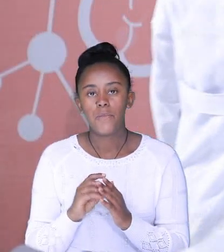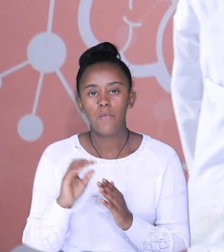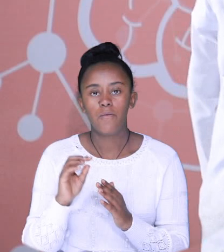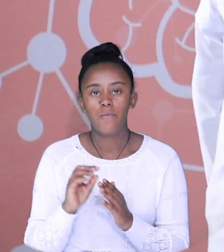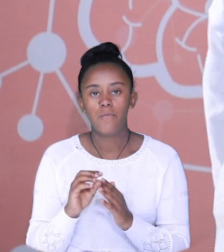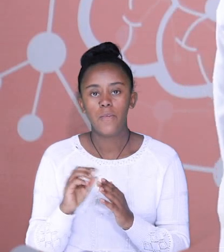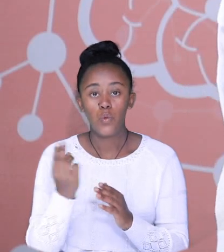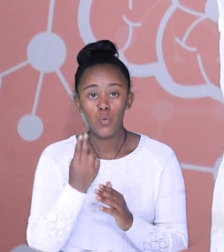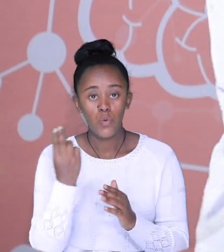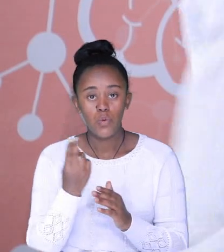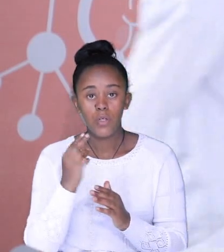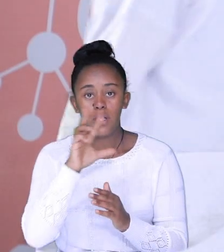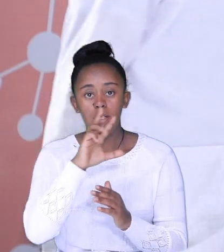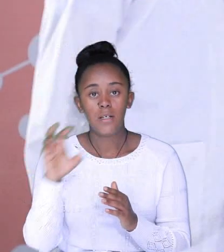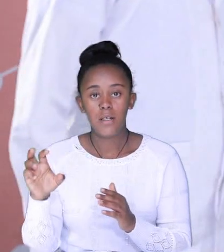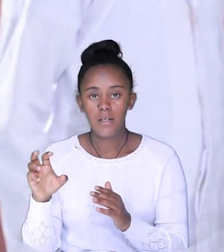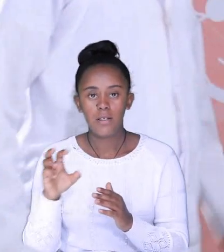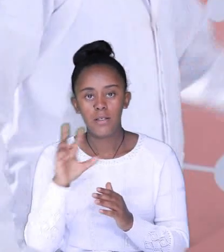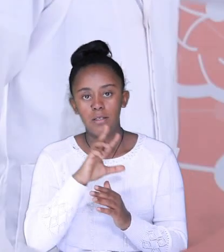Use